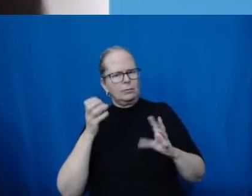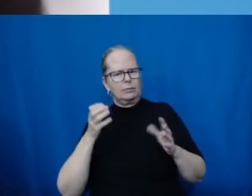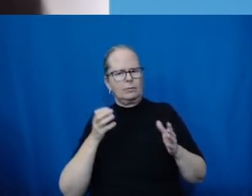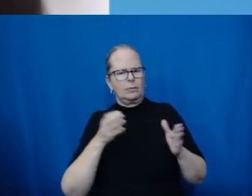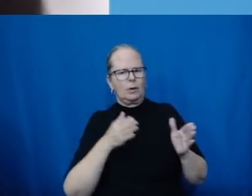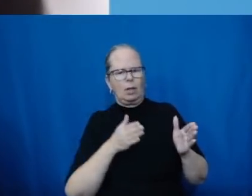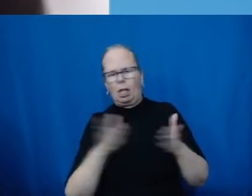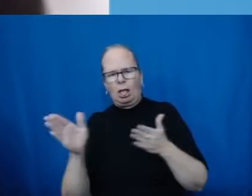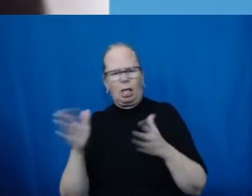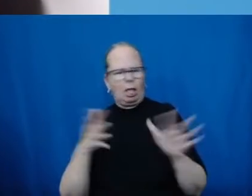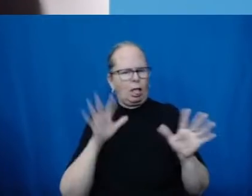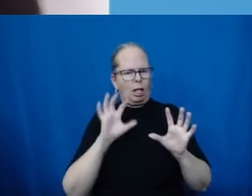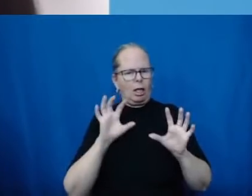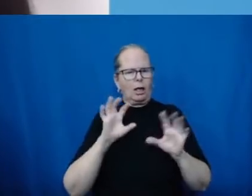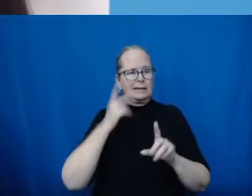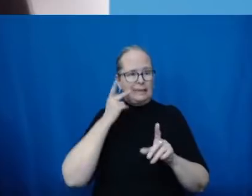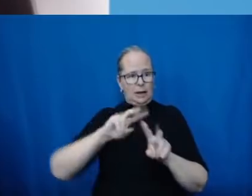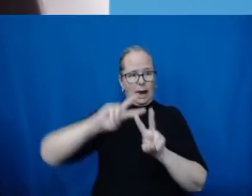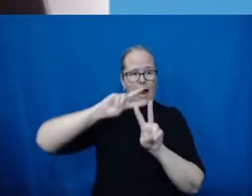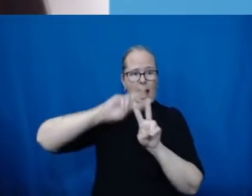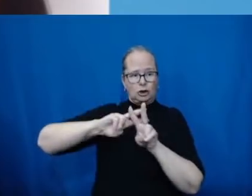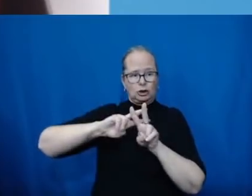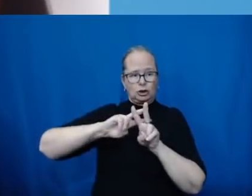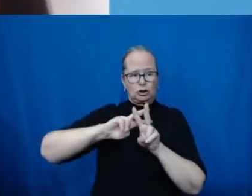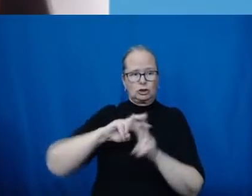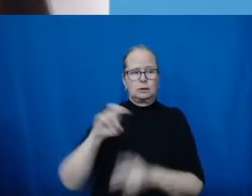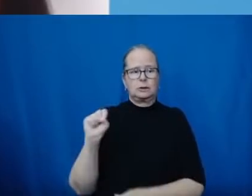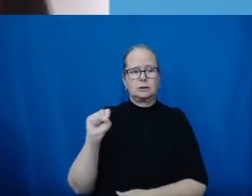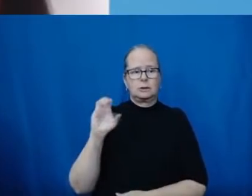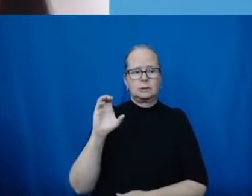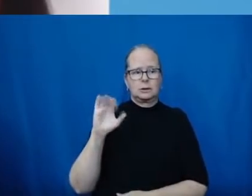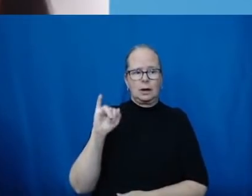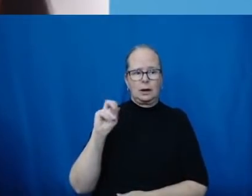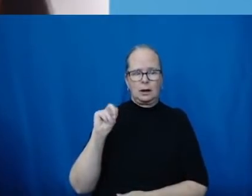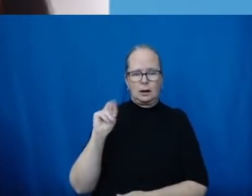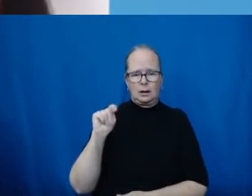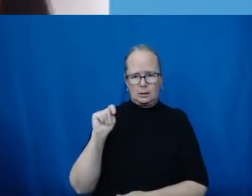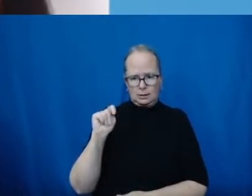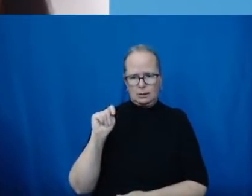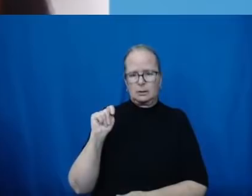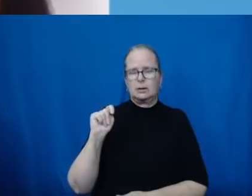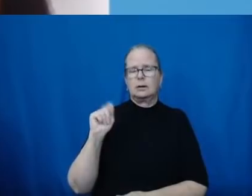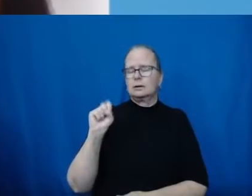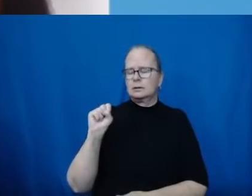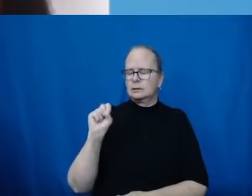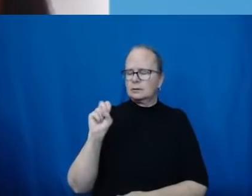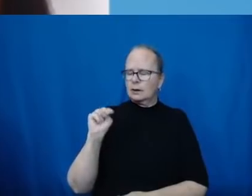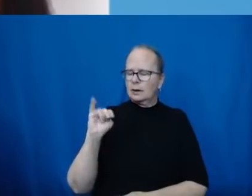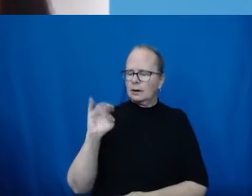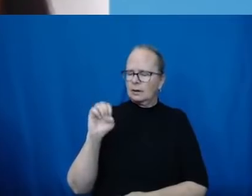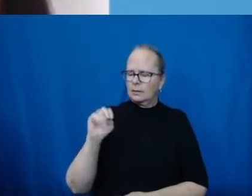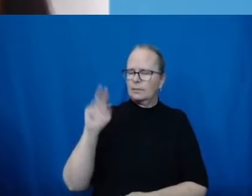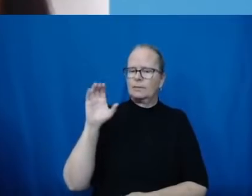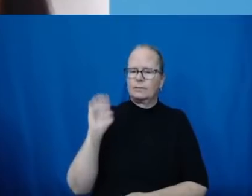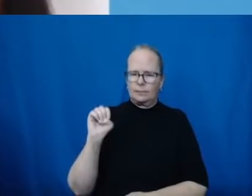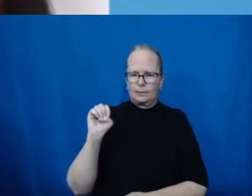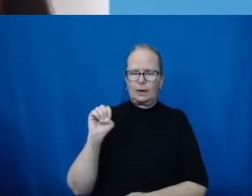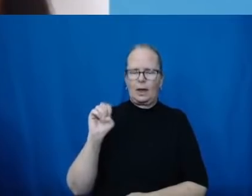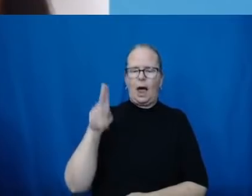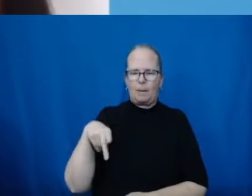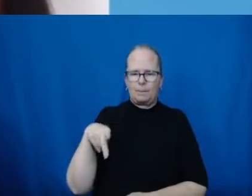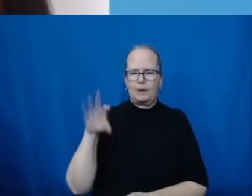#ScienceUpFirst. It's a social media platform that's on Twitter, Facebook, Instagram, and TikTok. So be prepared to